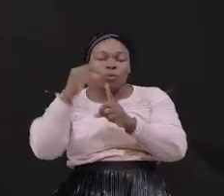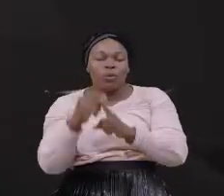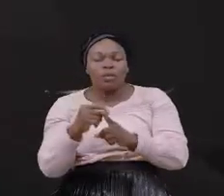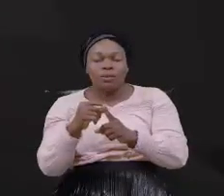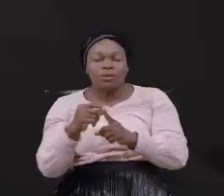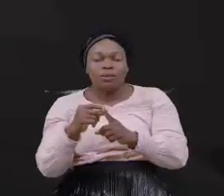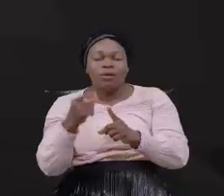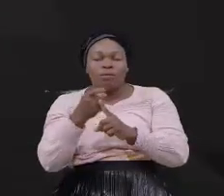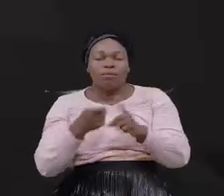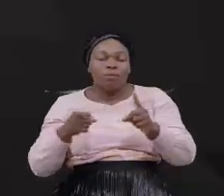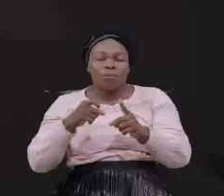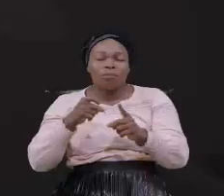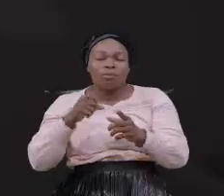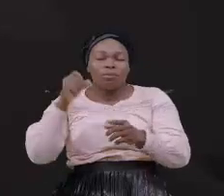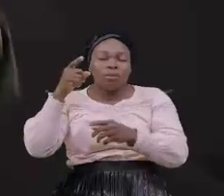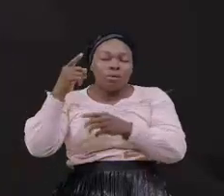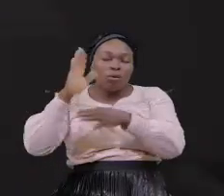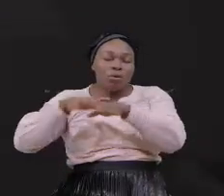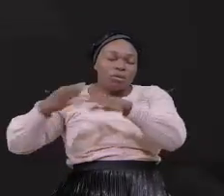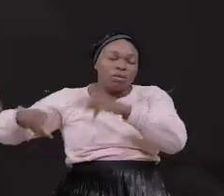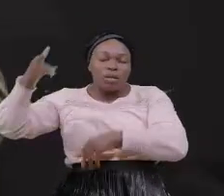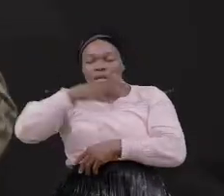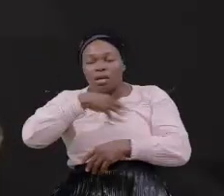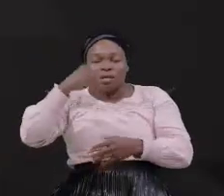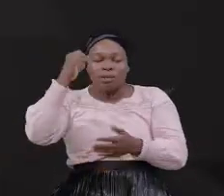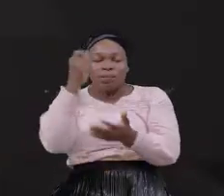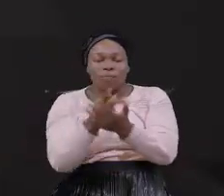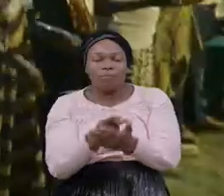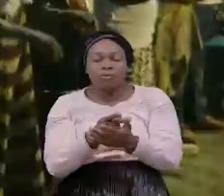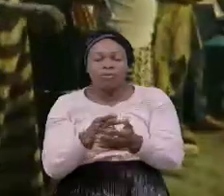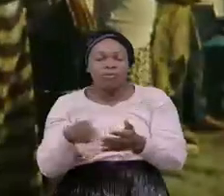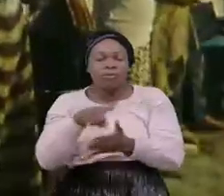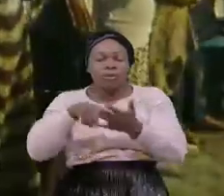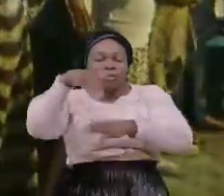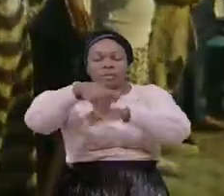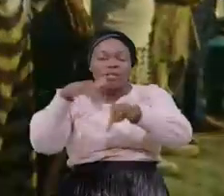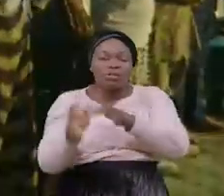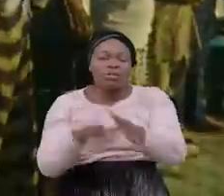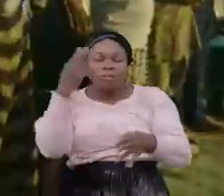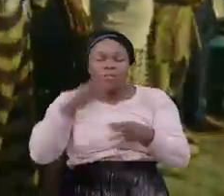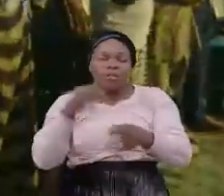confirmed and performed tonight in every life in Jesus' name.